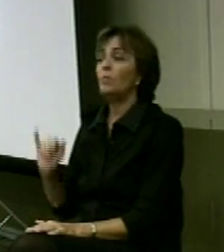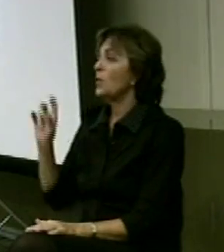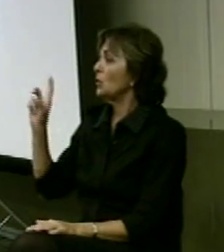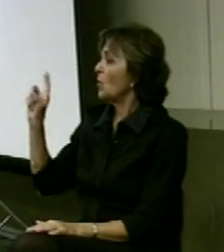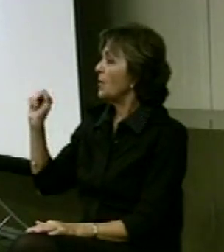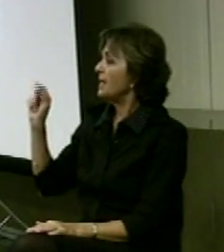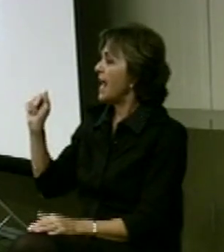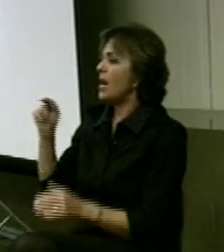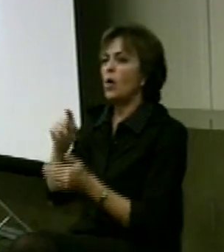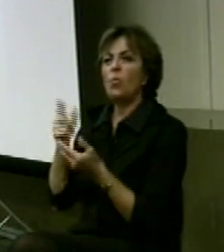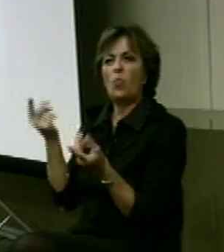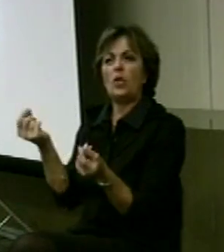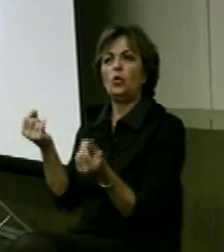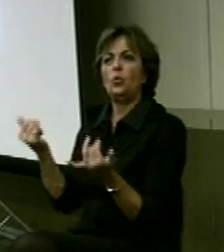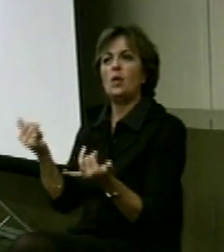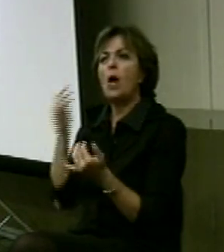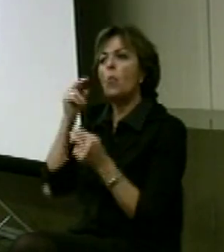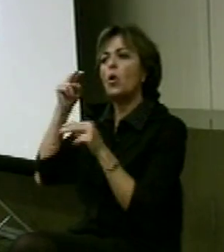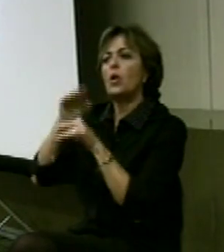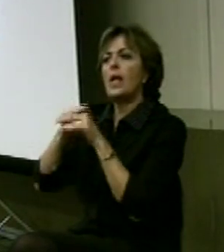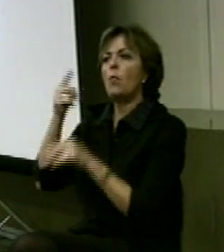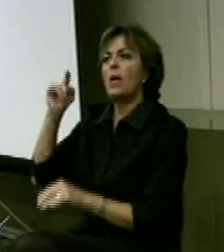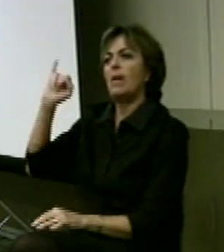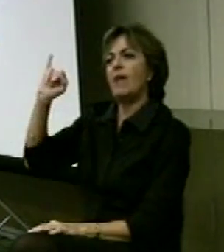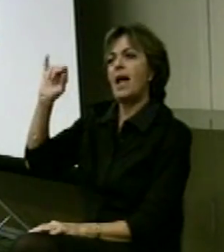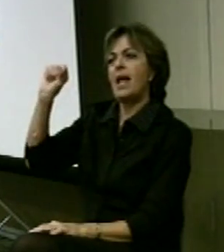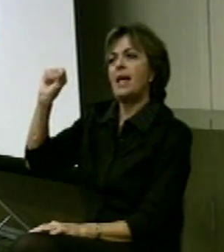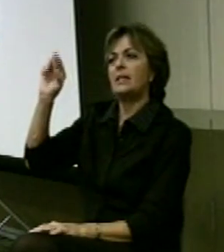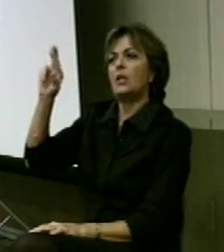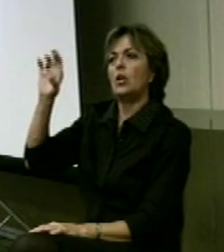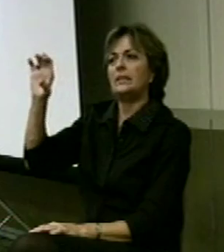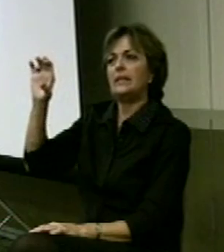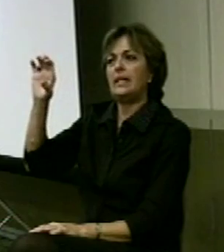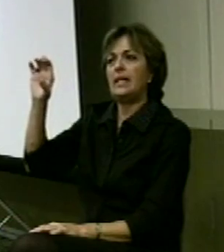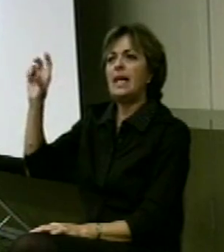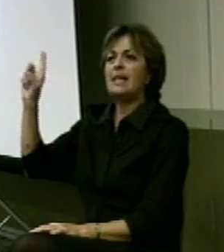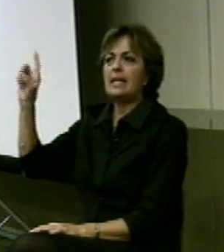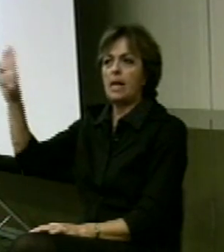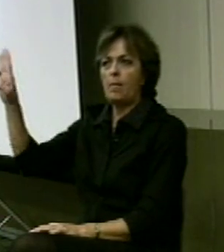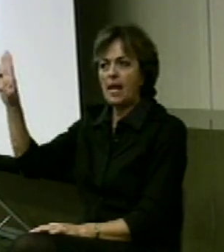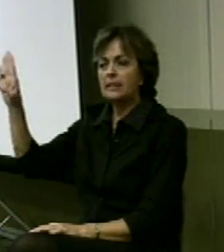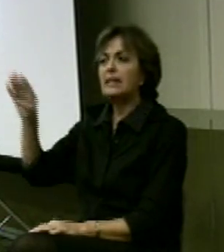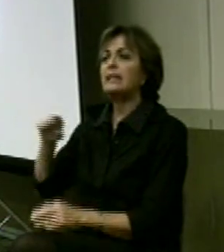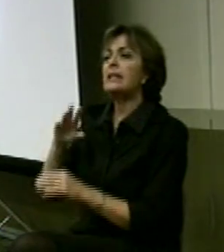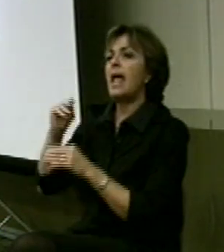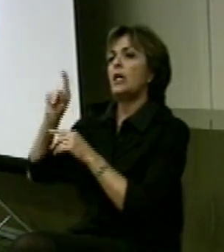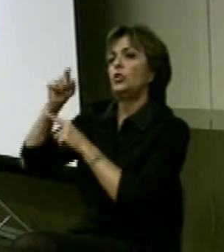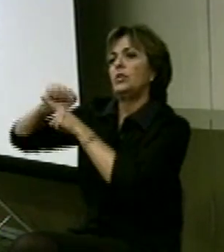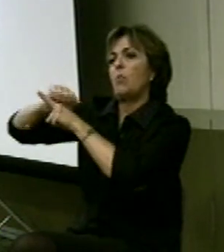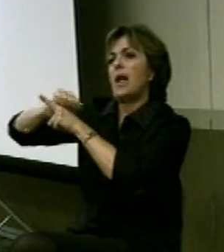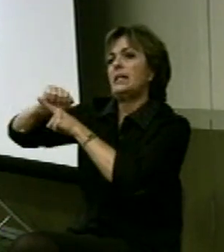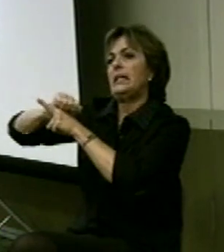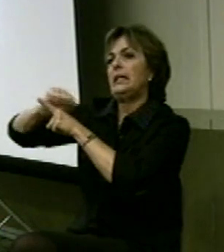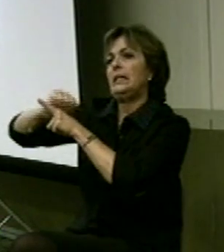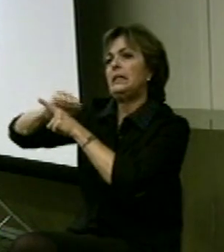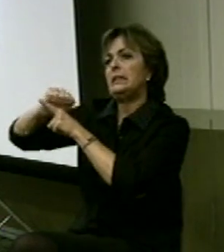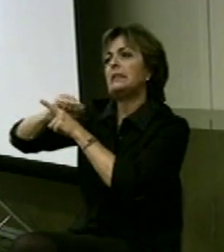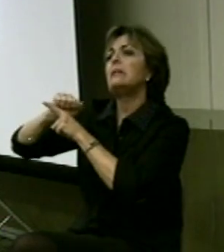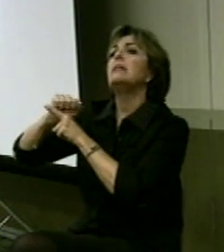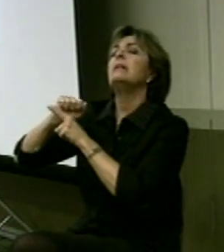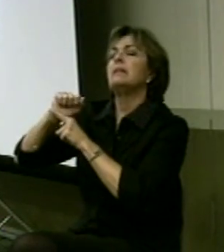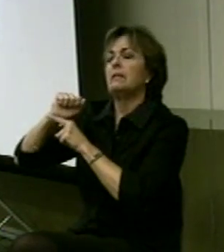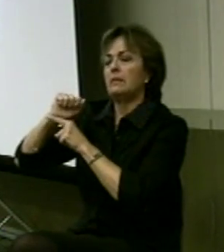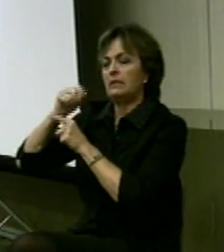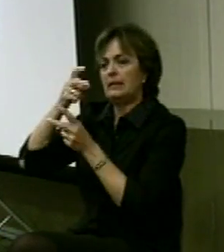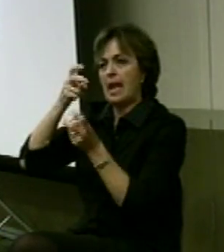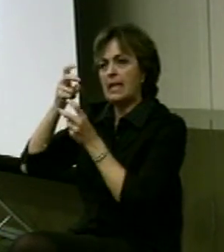do you have? What do you do with it now? We're going to look at one of the ISRC databases, and we're going to just practice